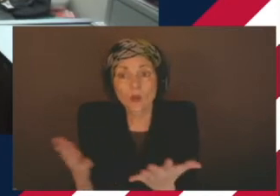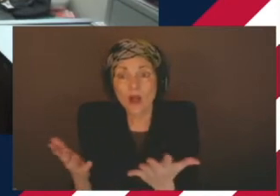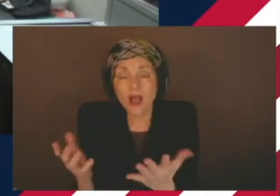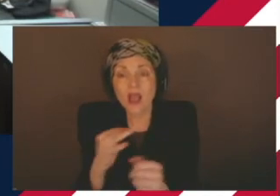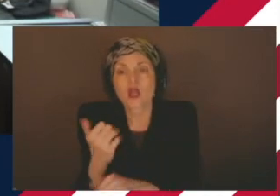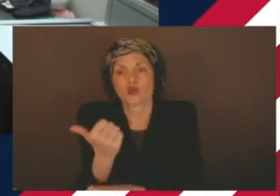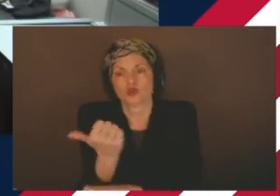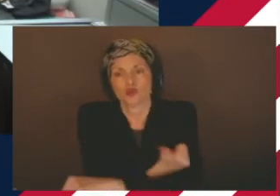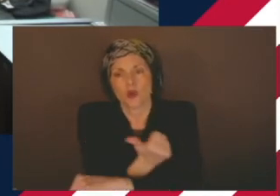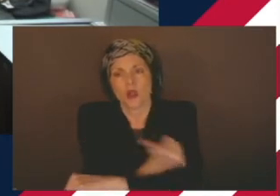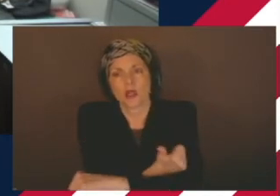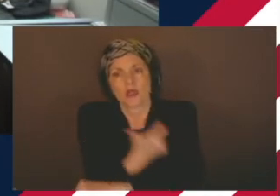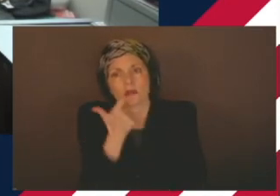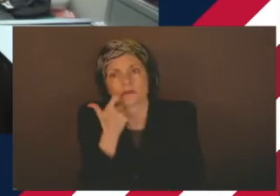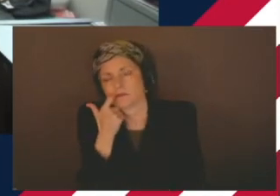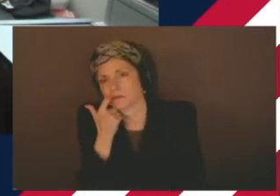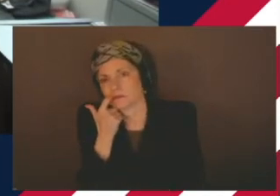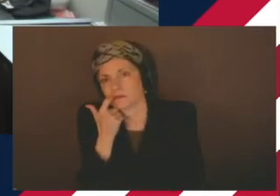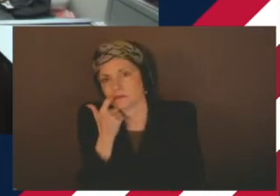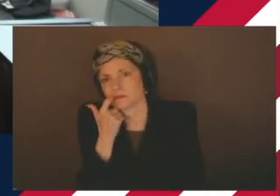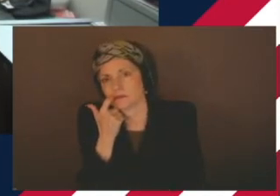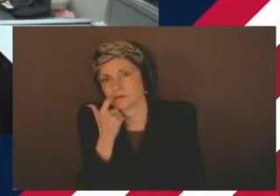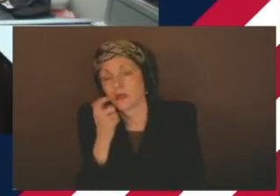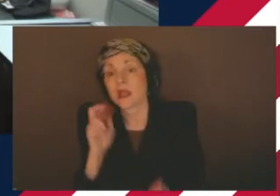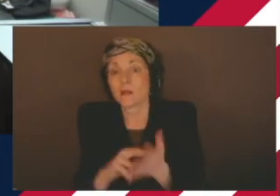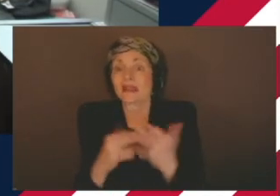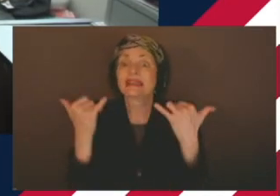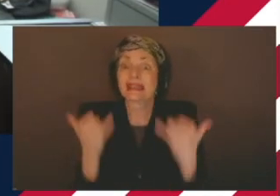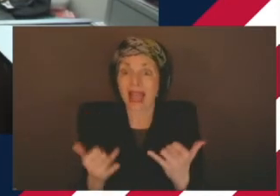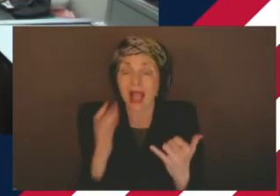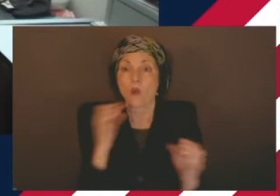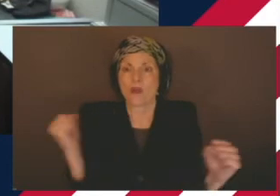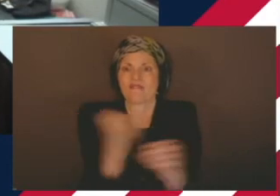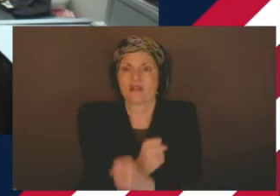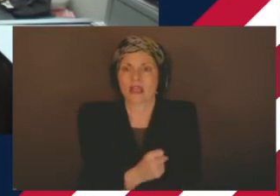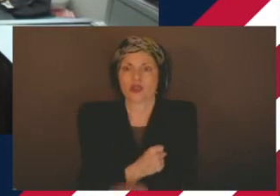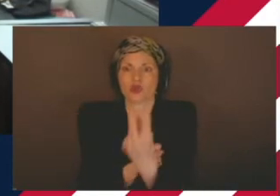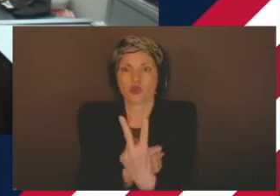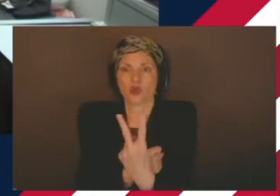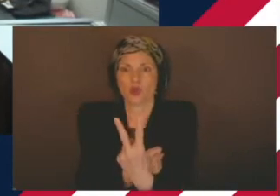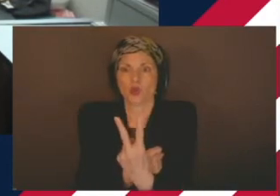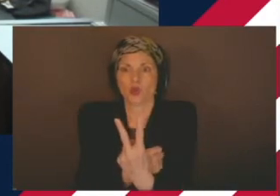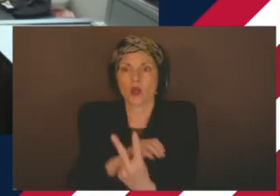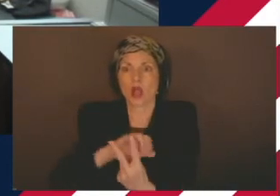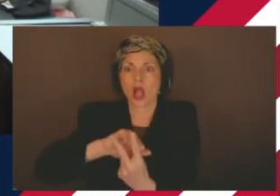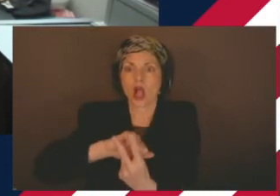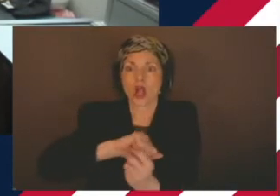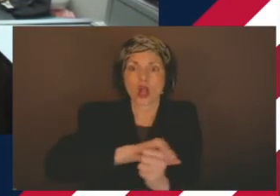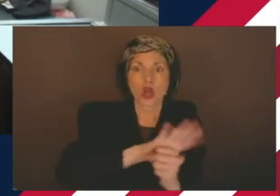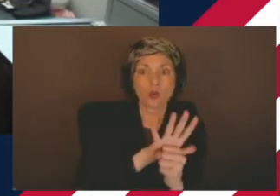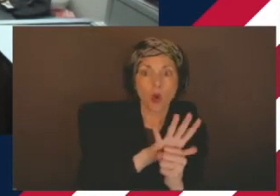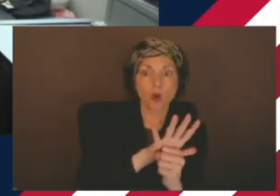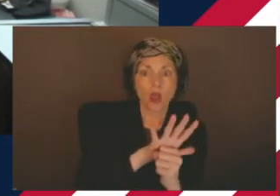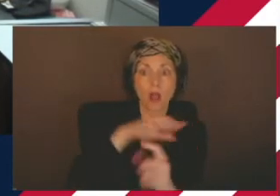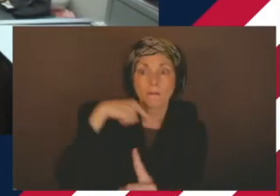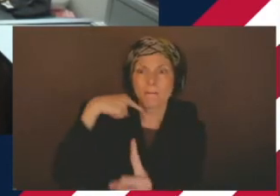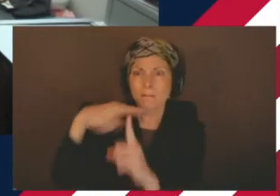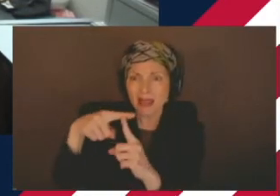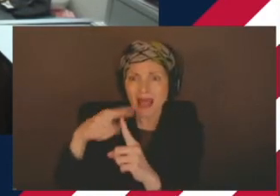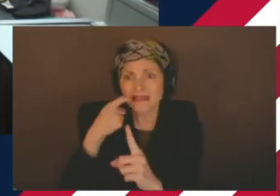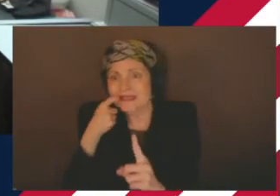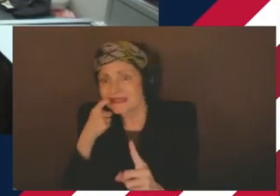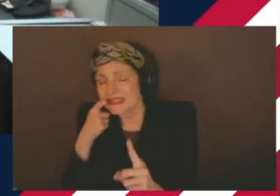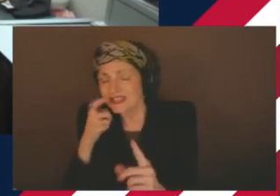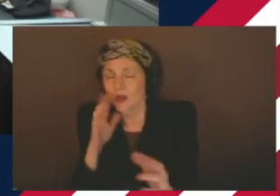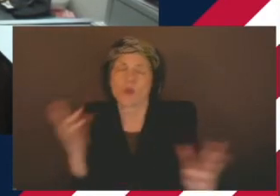now fighting on two fronts. Coronavirus and addiction combined are a deadly force. Experts are